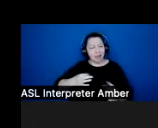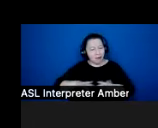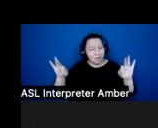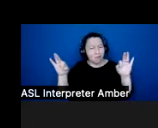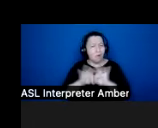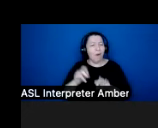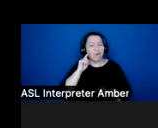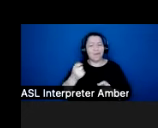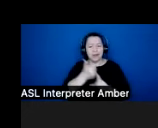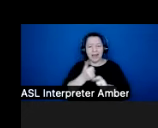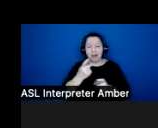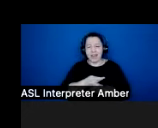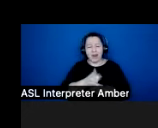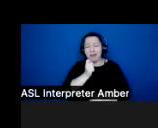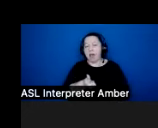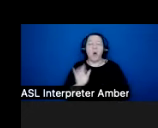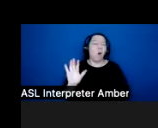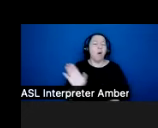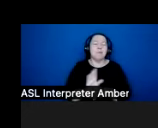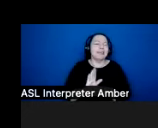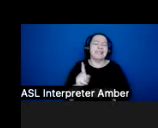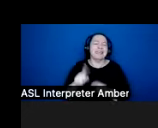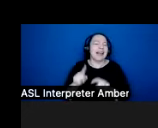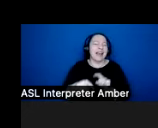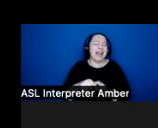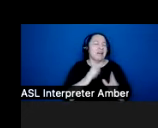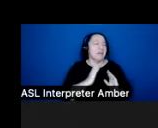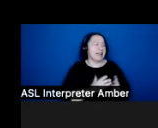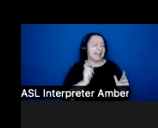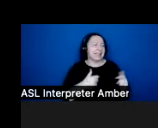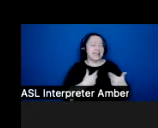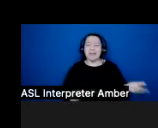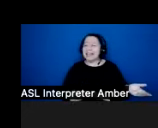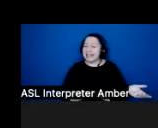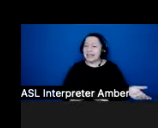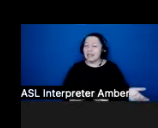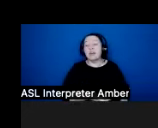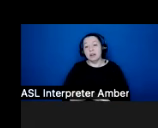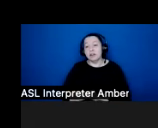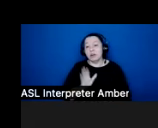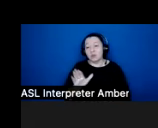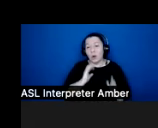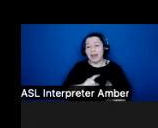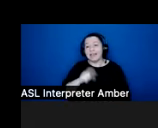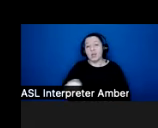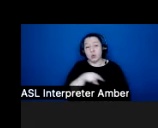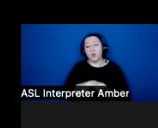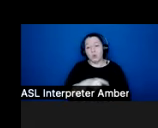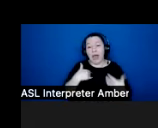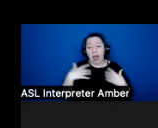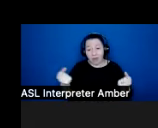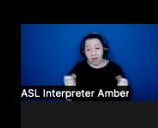no, I'm too busy, I can't. My clients need me. Okay, well, they need you to be healthy too. So it's really